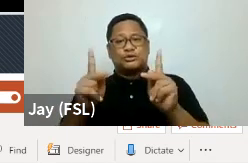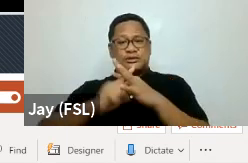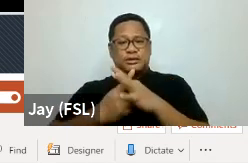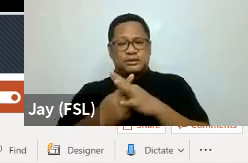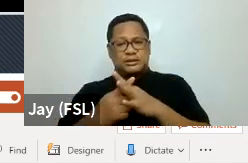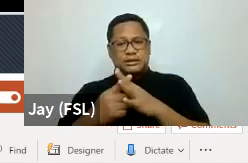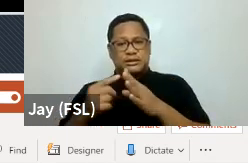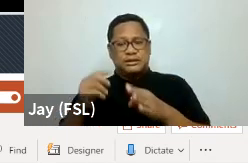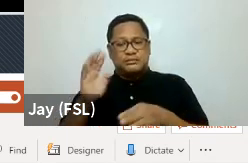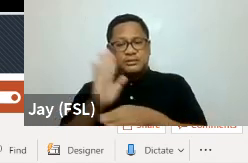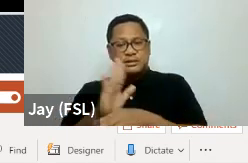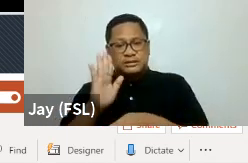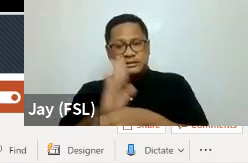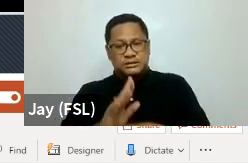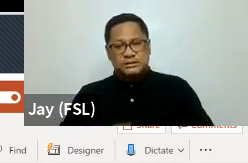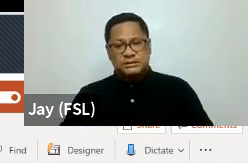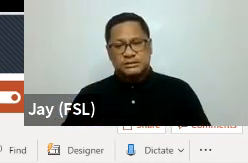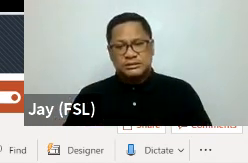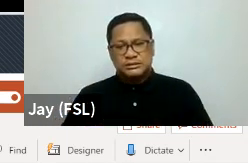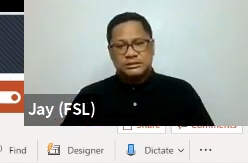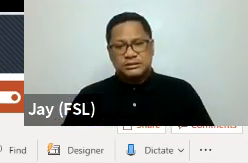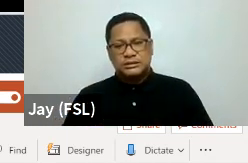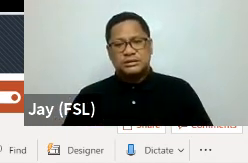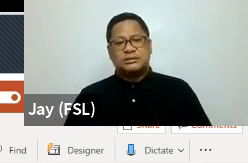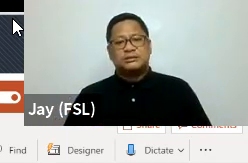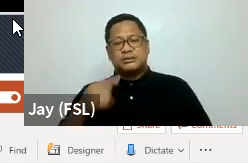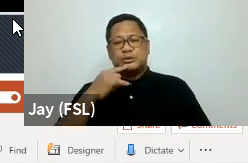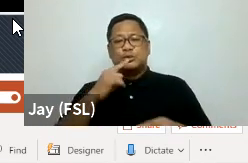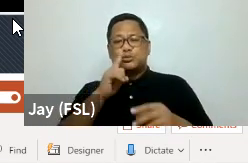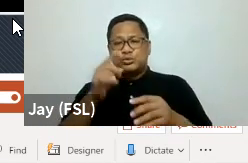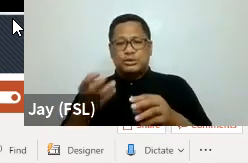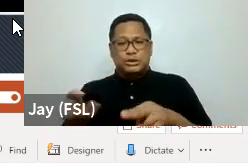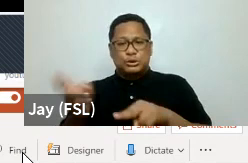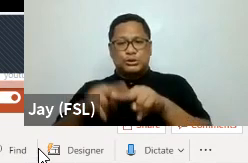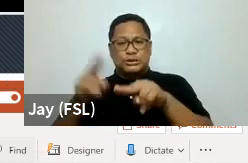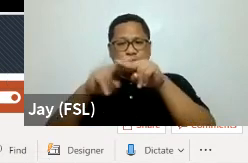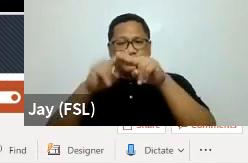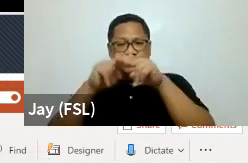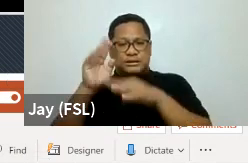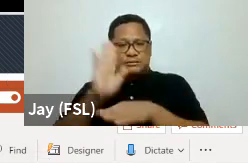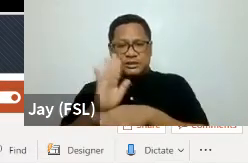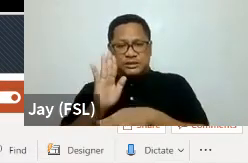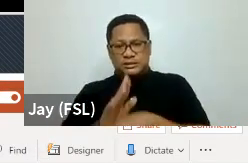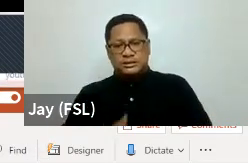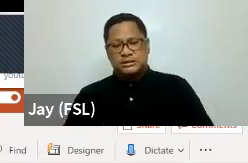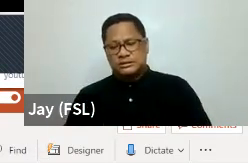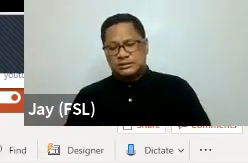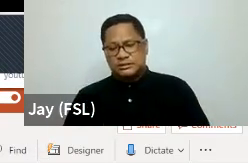managing, and expanding a business. Okay,